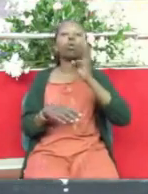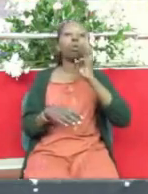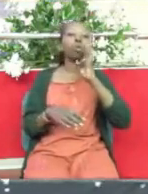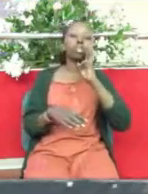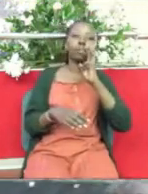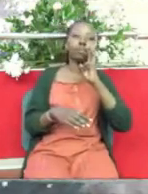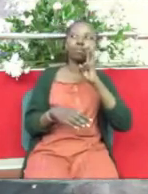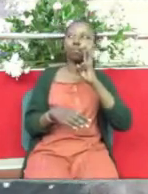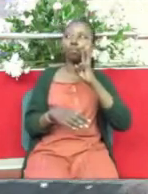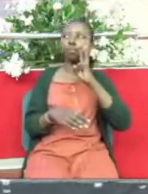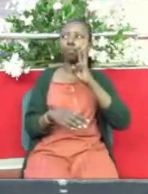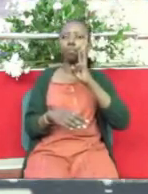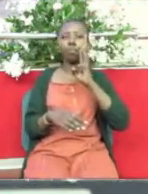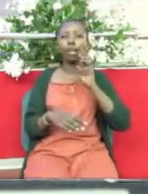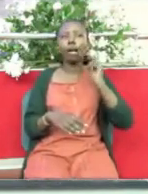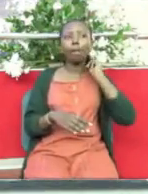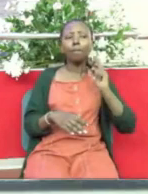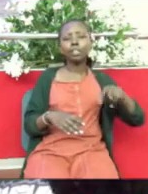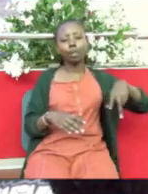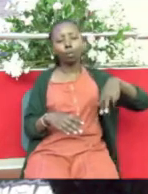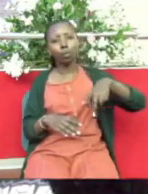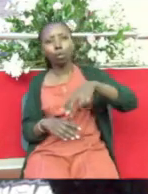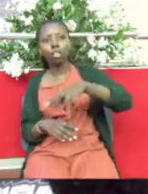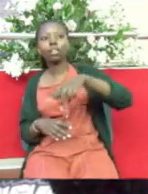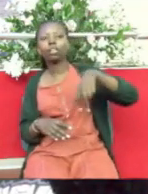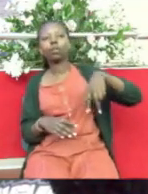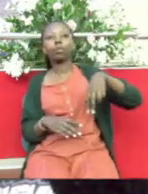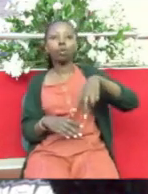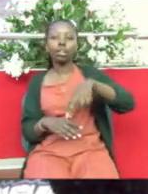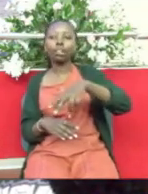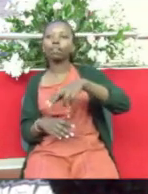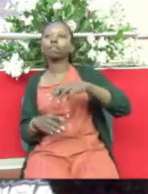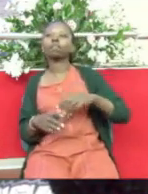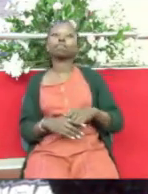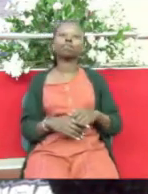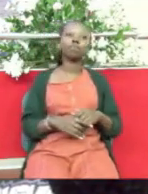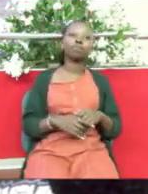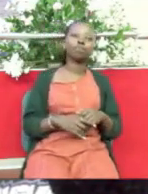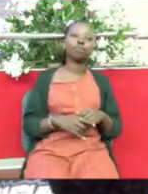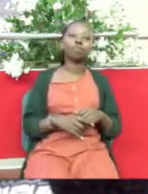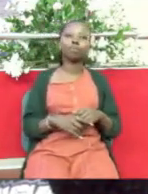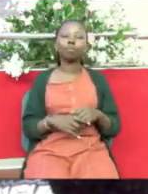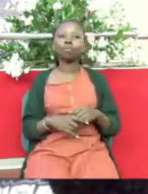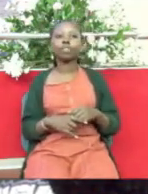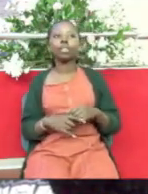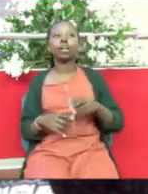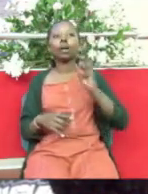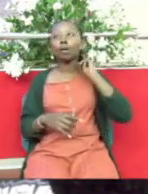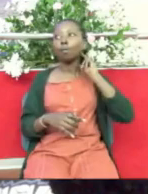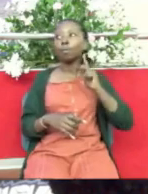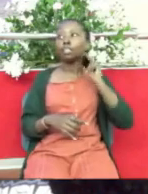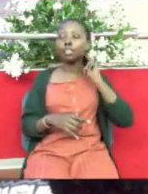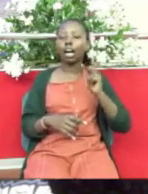kwenye neno la Mungu. He was walking on the word C-O-M-E. Alikuwa anatembea kwenye neno C-O-N-E. C-O-M-E,